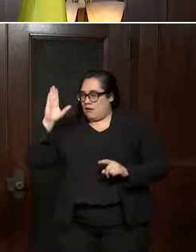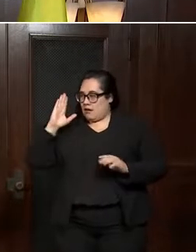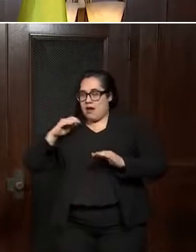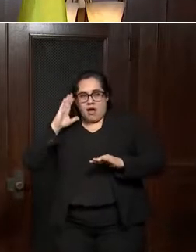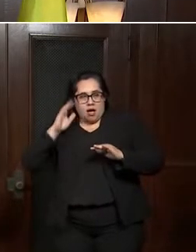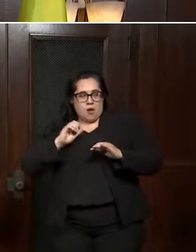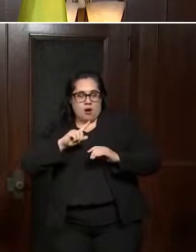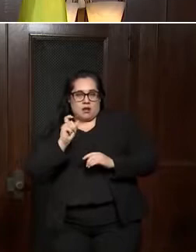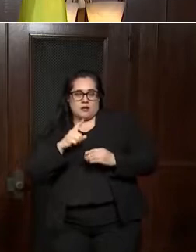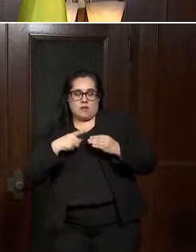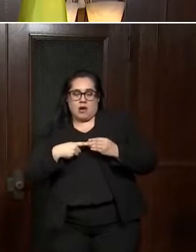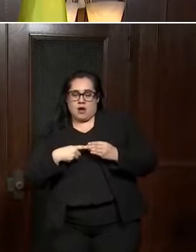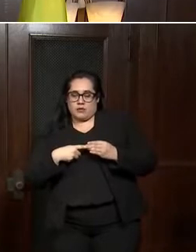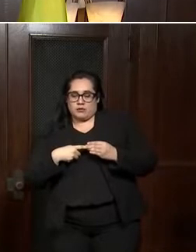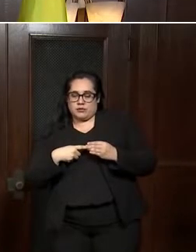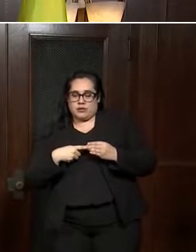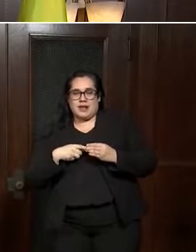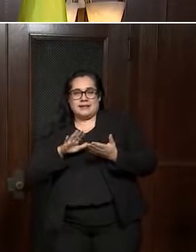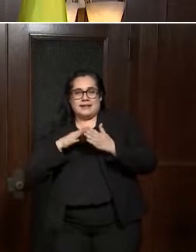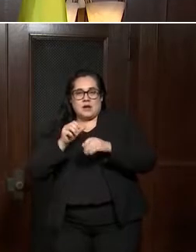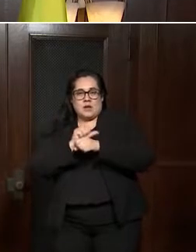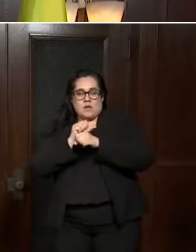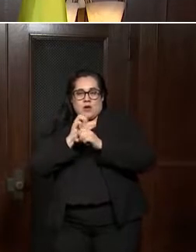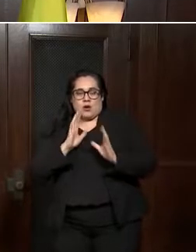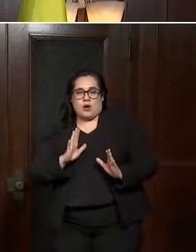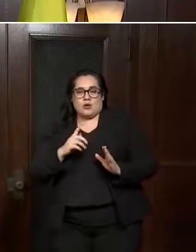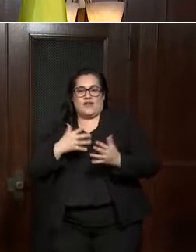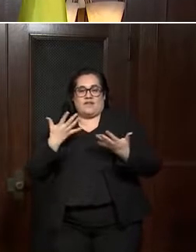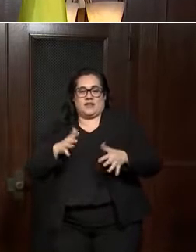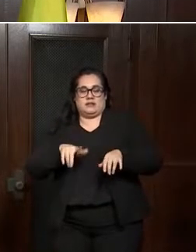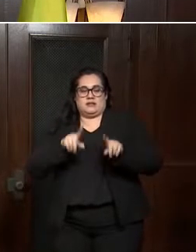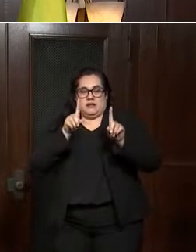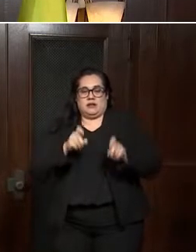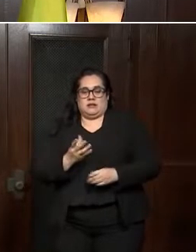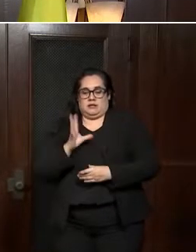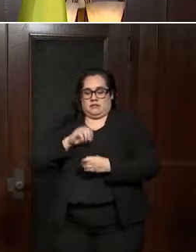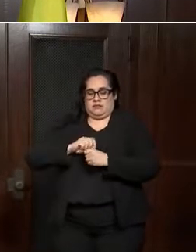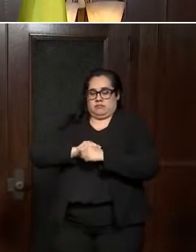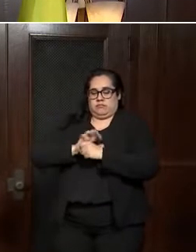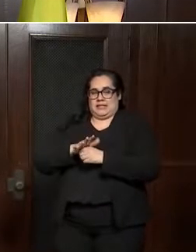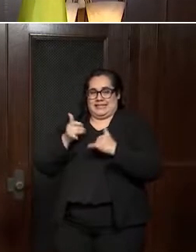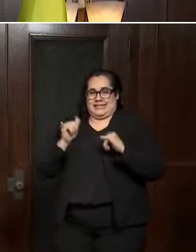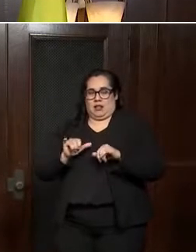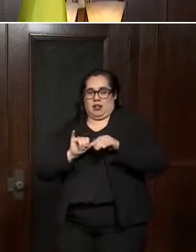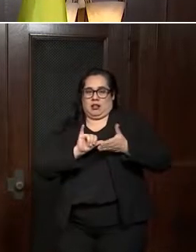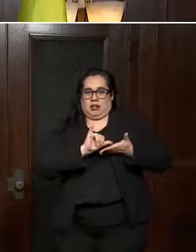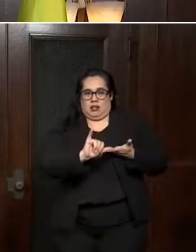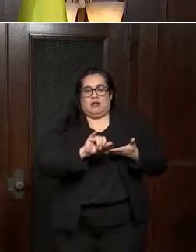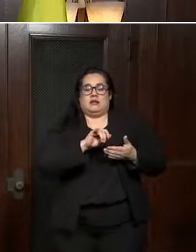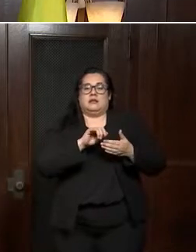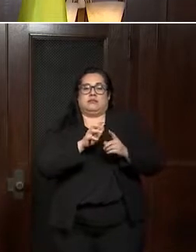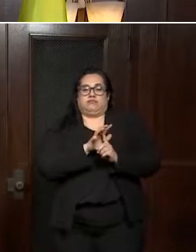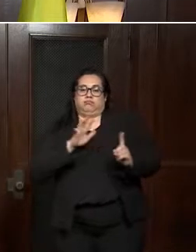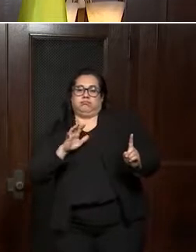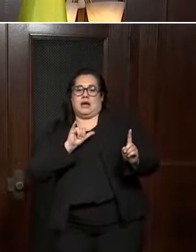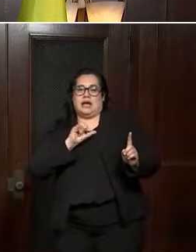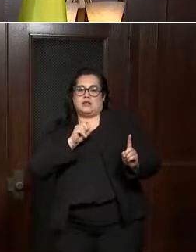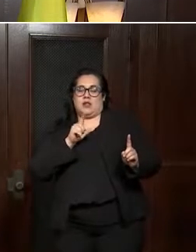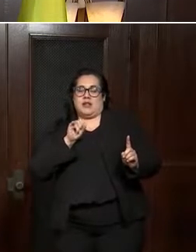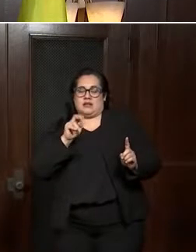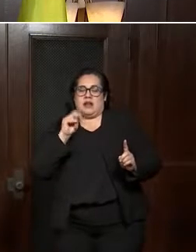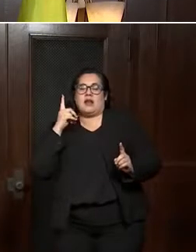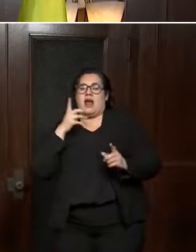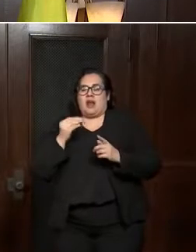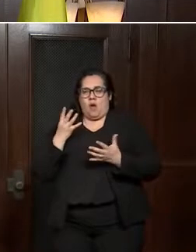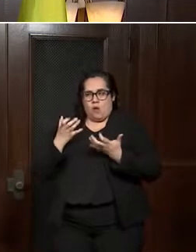about cases among city workers, those who've tested positive and people in quarantine and isolation. I did follow up with your staff. I have yet to